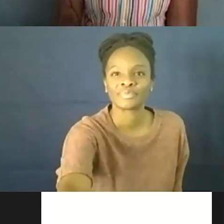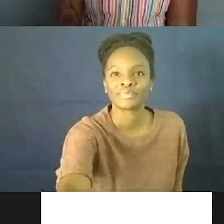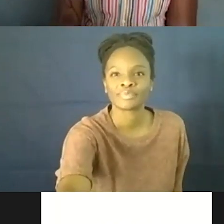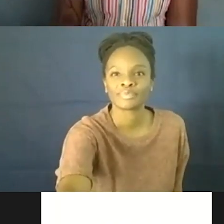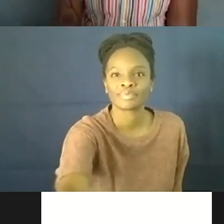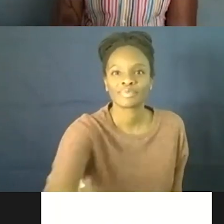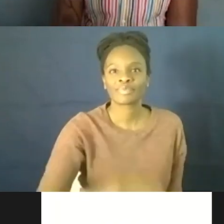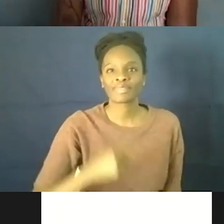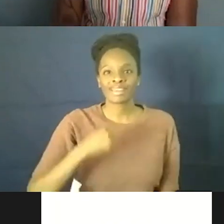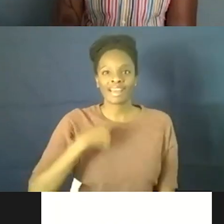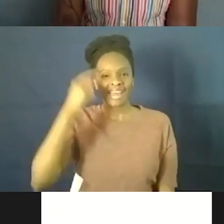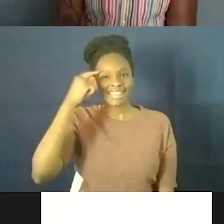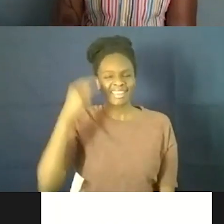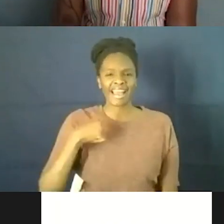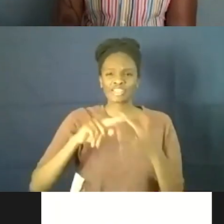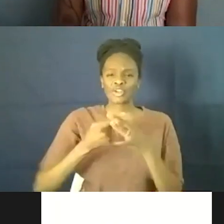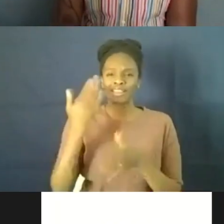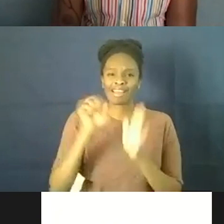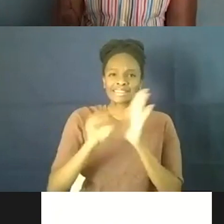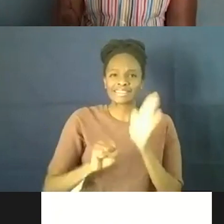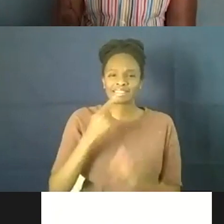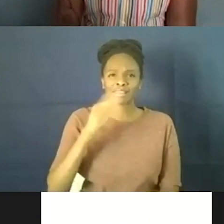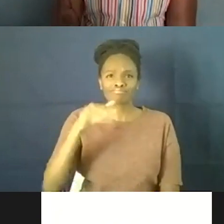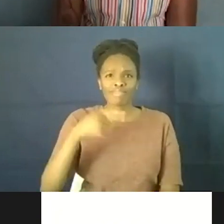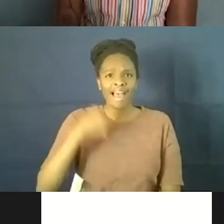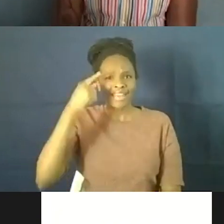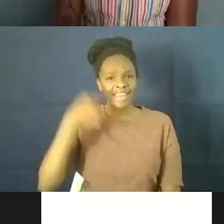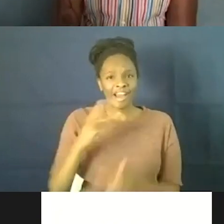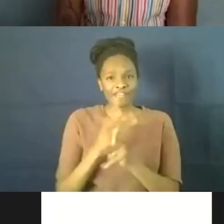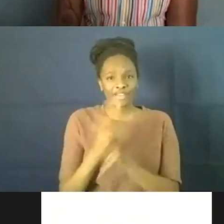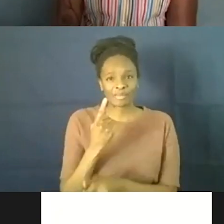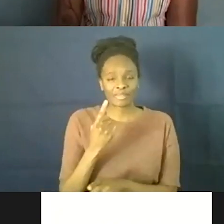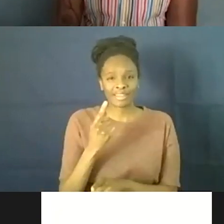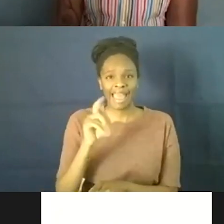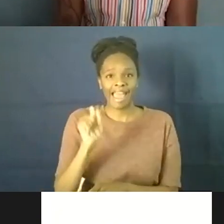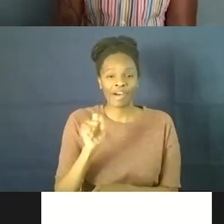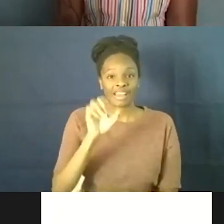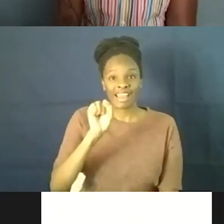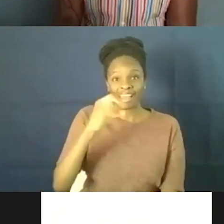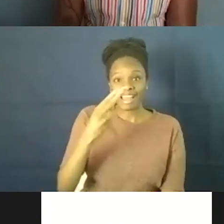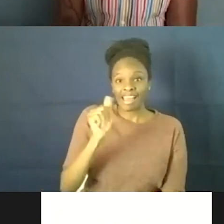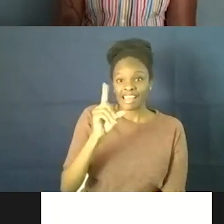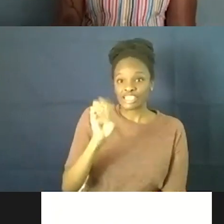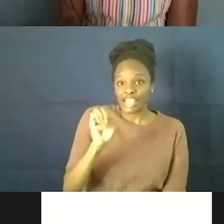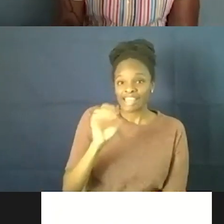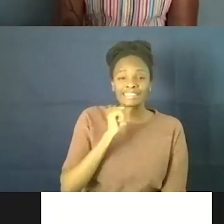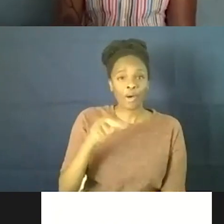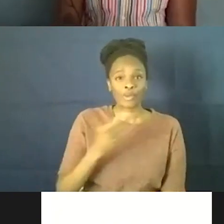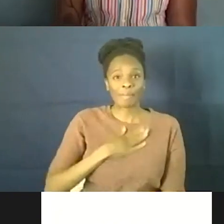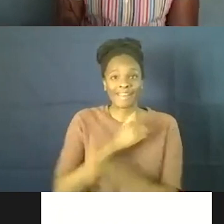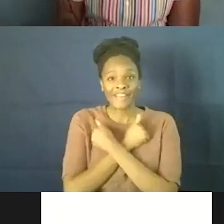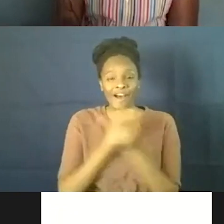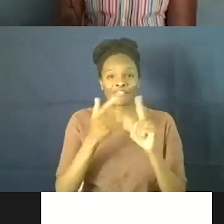I think I began our season last season by saying, like, guys, I figured something out. Shade is not just my love language, it is the love language of this show. Of the